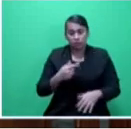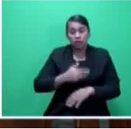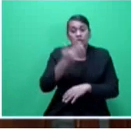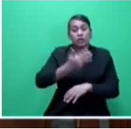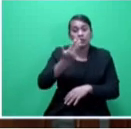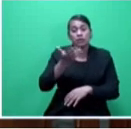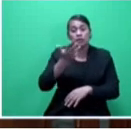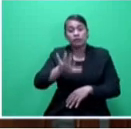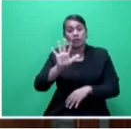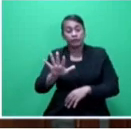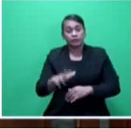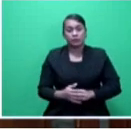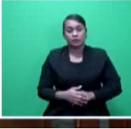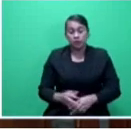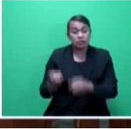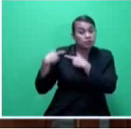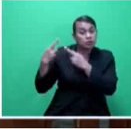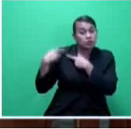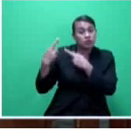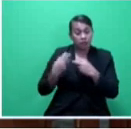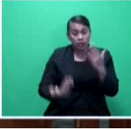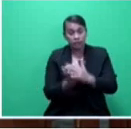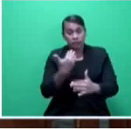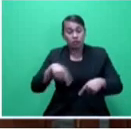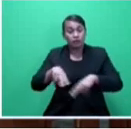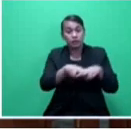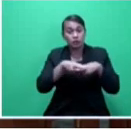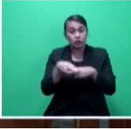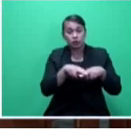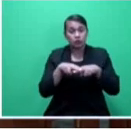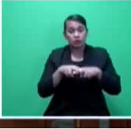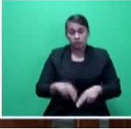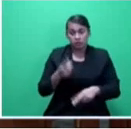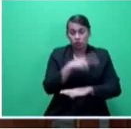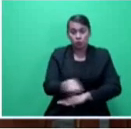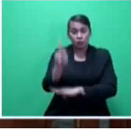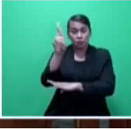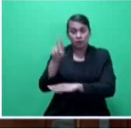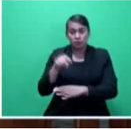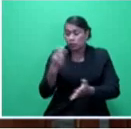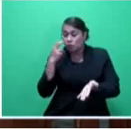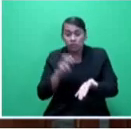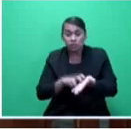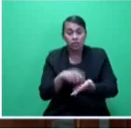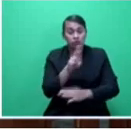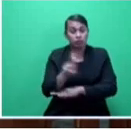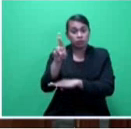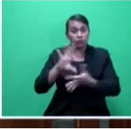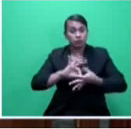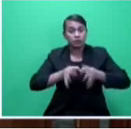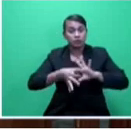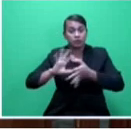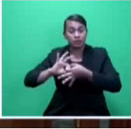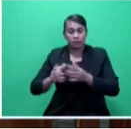from being responsible for entering Fiji representatives into the Olympic Games, FASNOC is the organization responsible